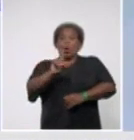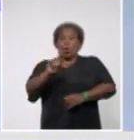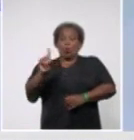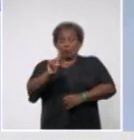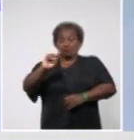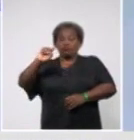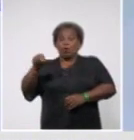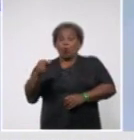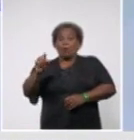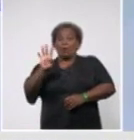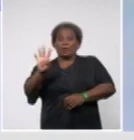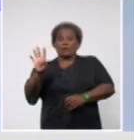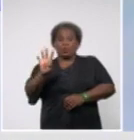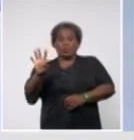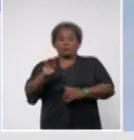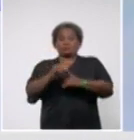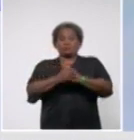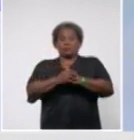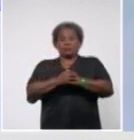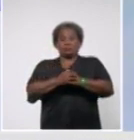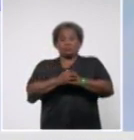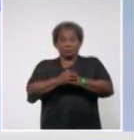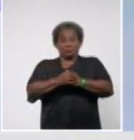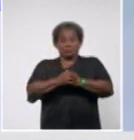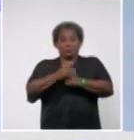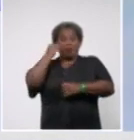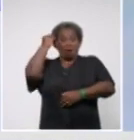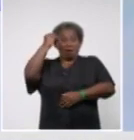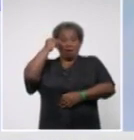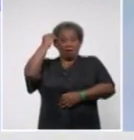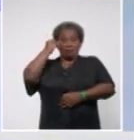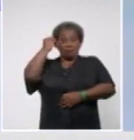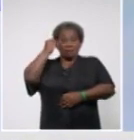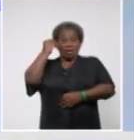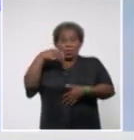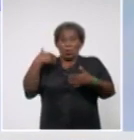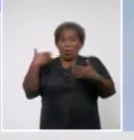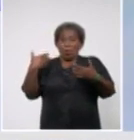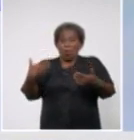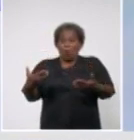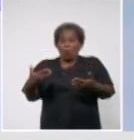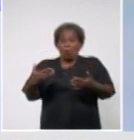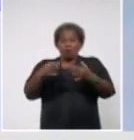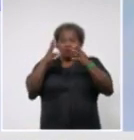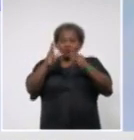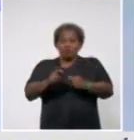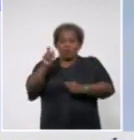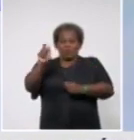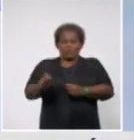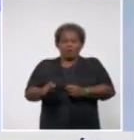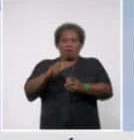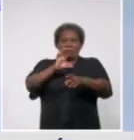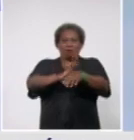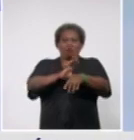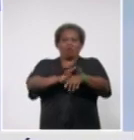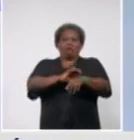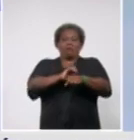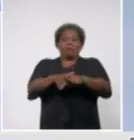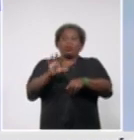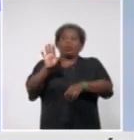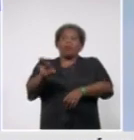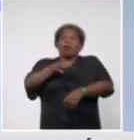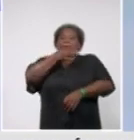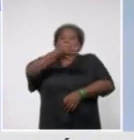per 100,000 inhabitants. Las Tunas has a rate of